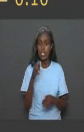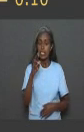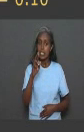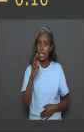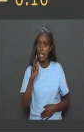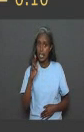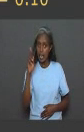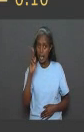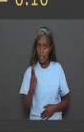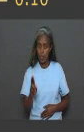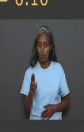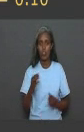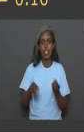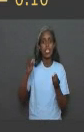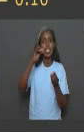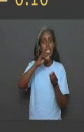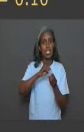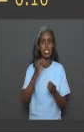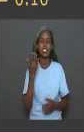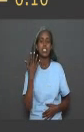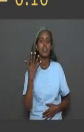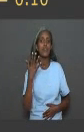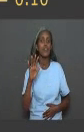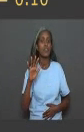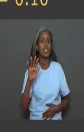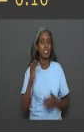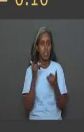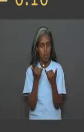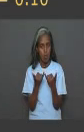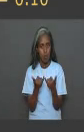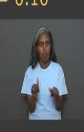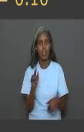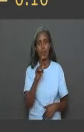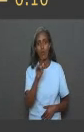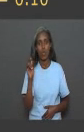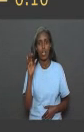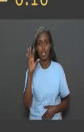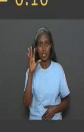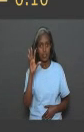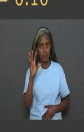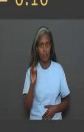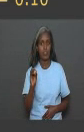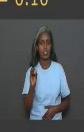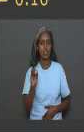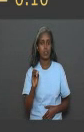Therefore, the rate of increase is 15 over